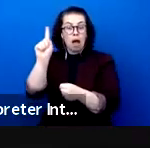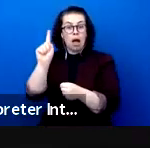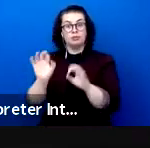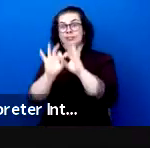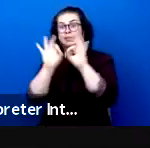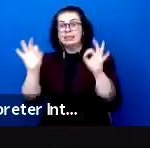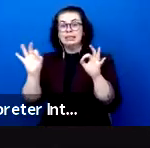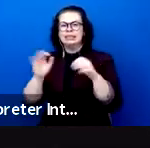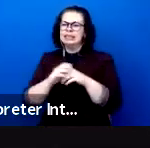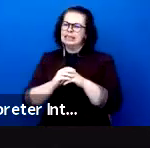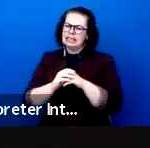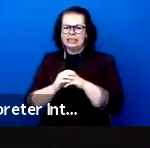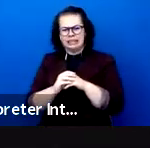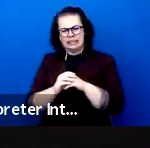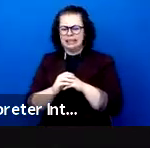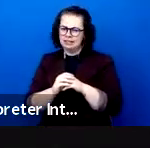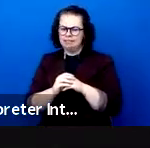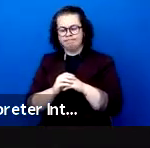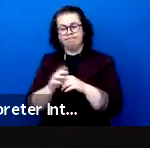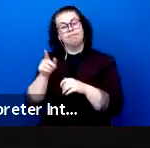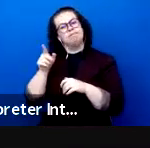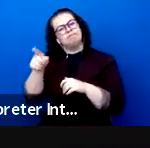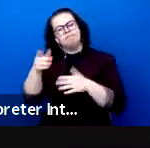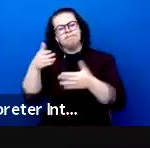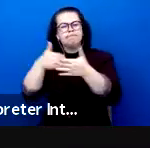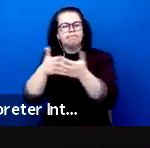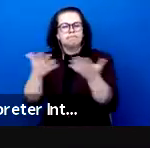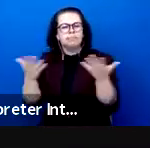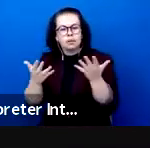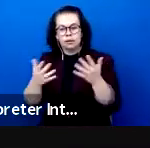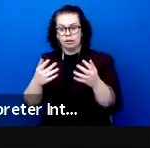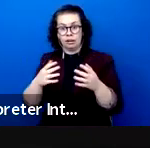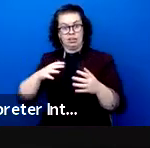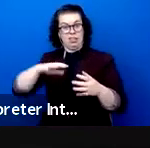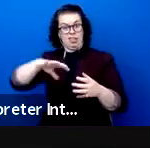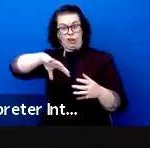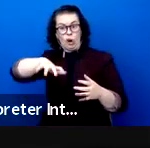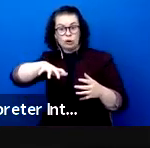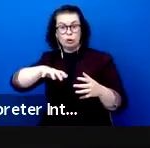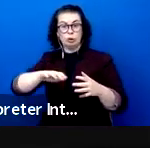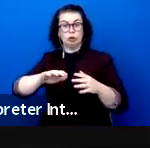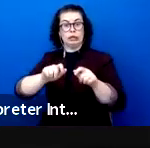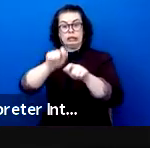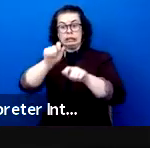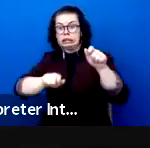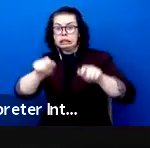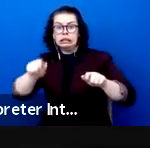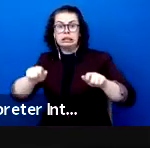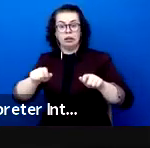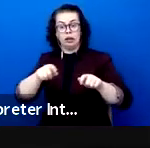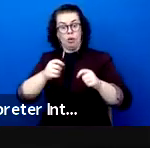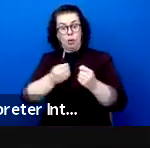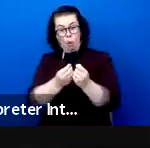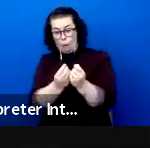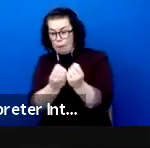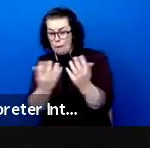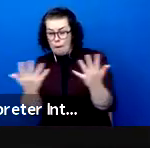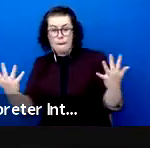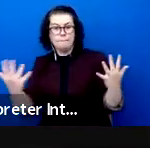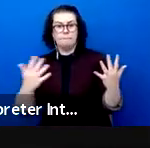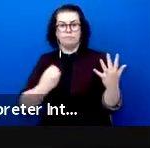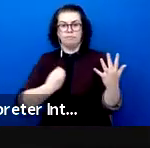the citizens of our cities with all their differences of origin, gender, culture,